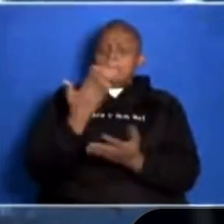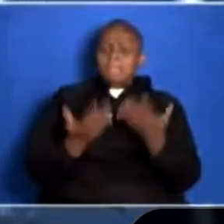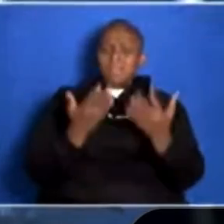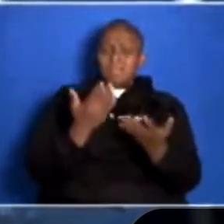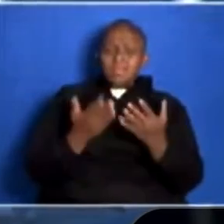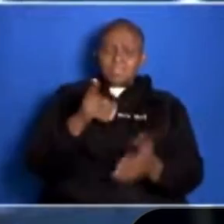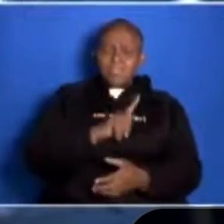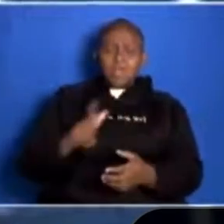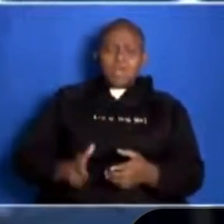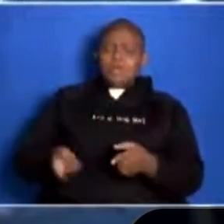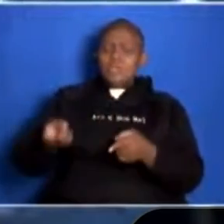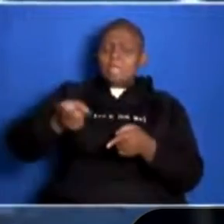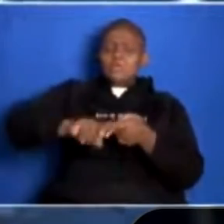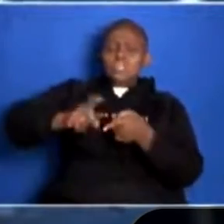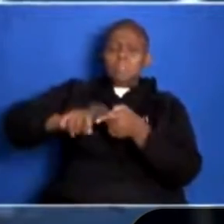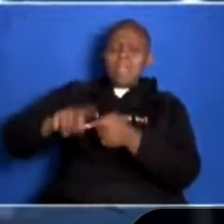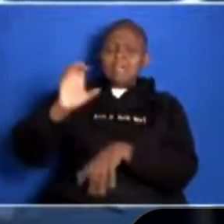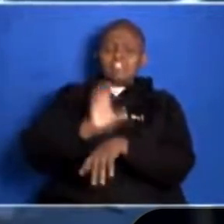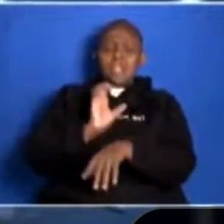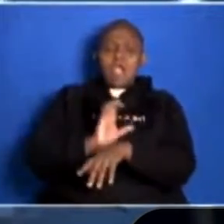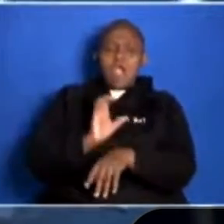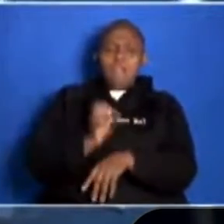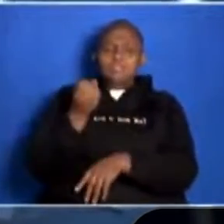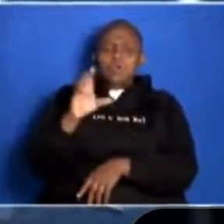multiply the church of Jesus Christ